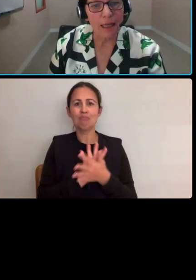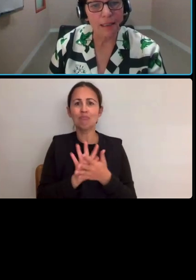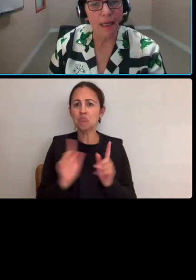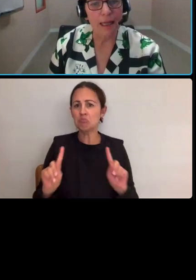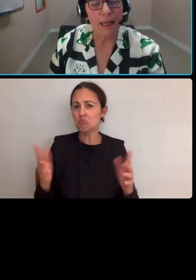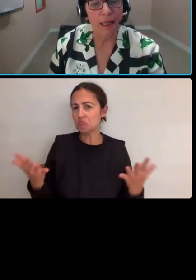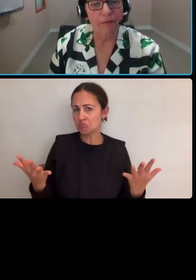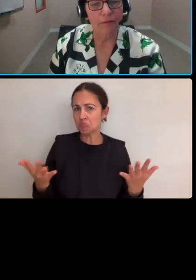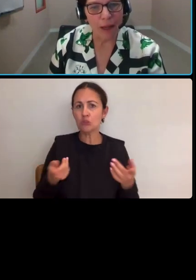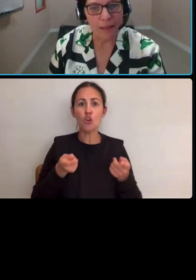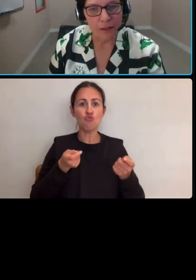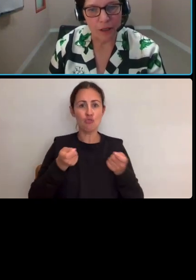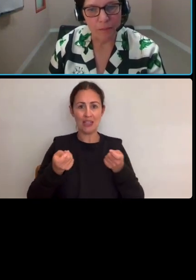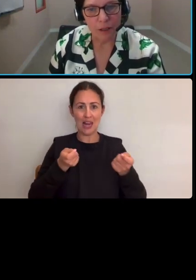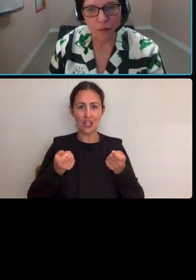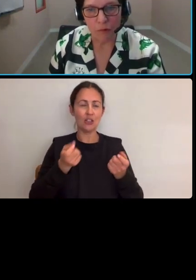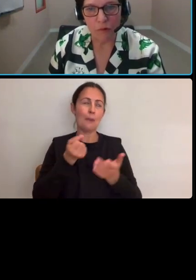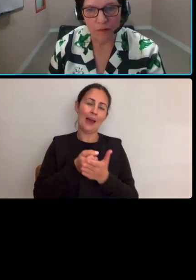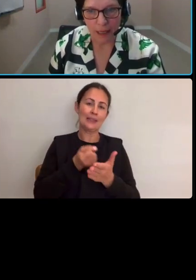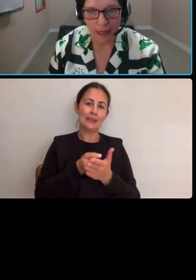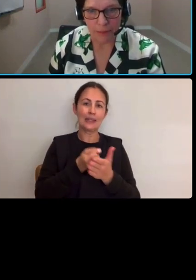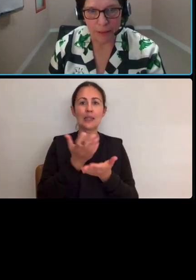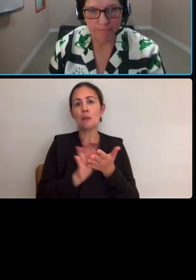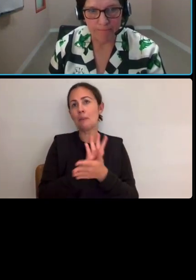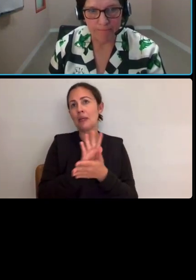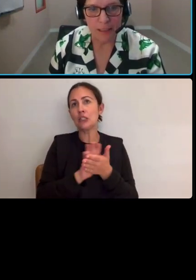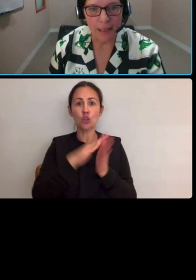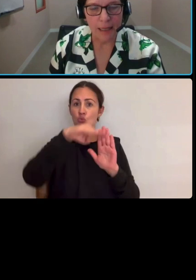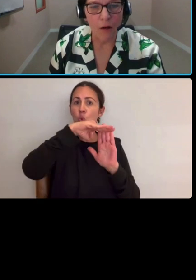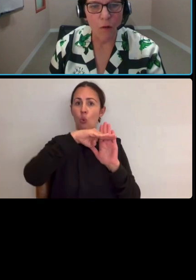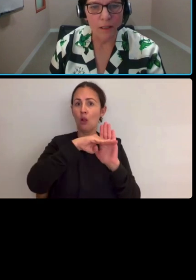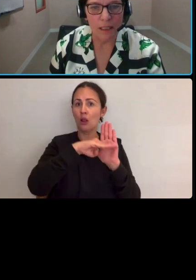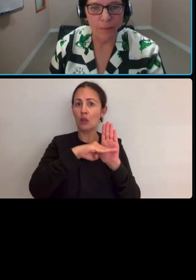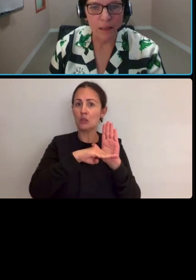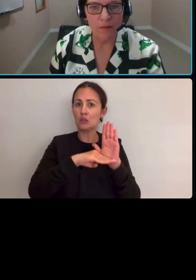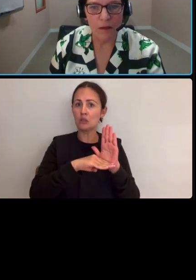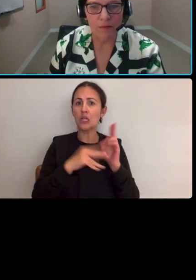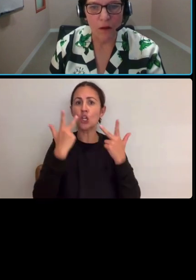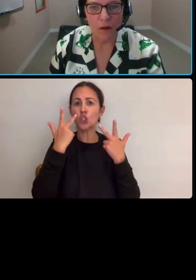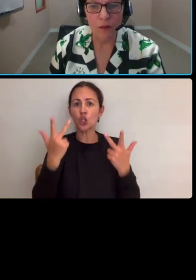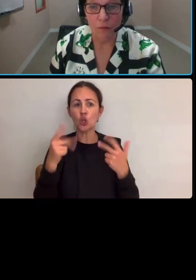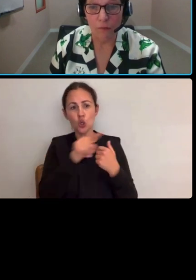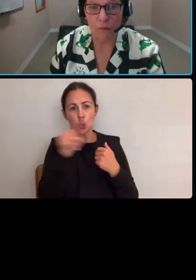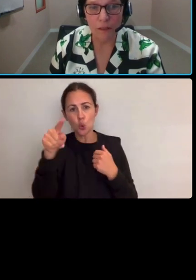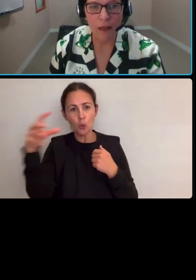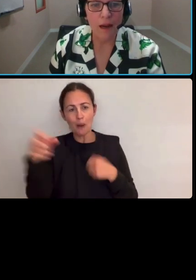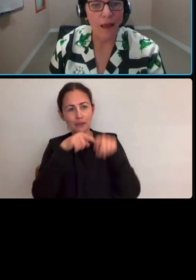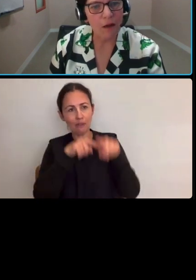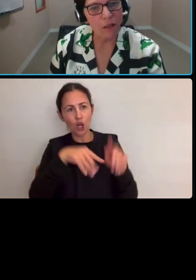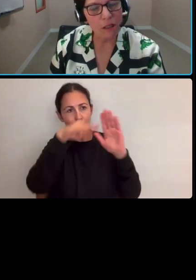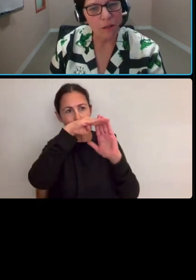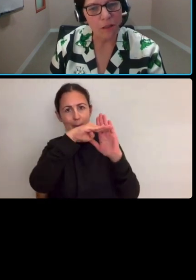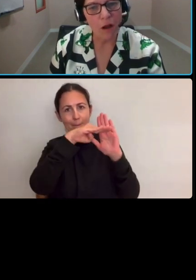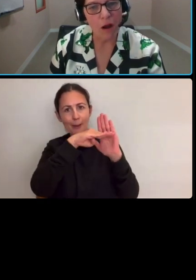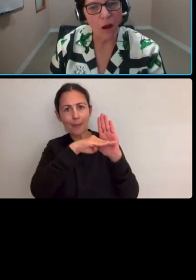Regulation is, in very basic terms, the rules of engagement. It sets out what is expected of those involved, the rules, and